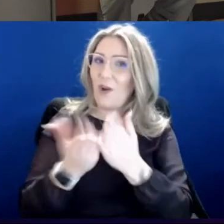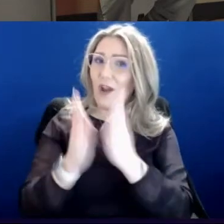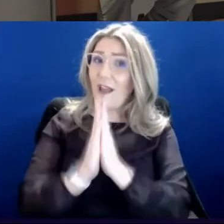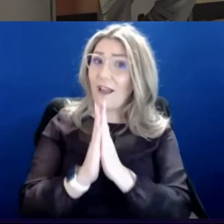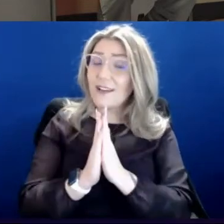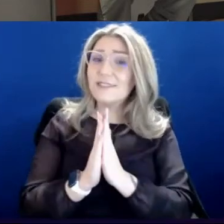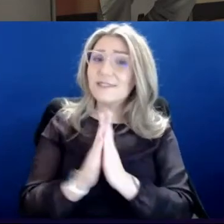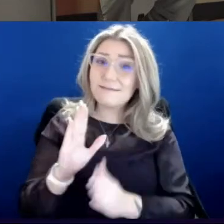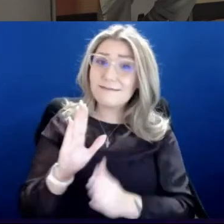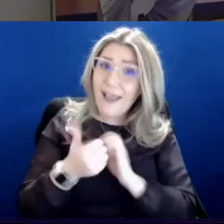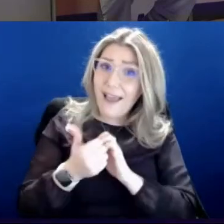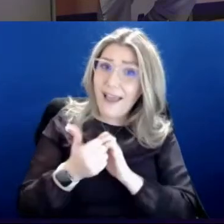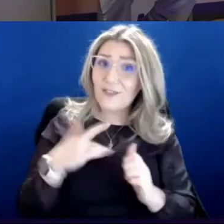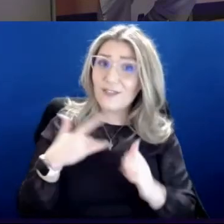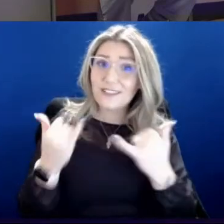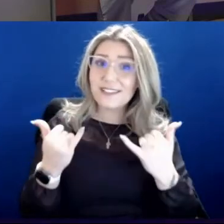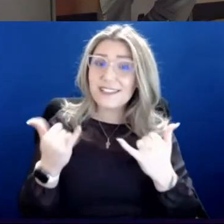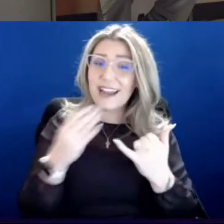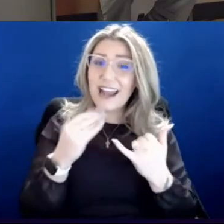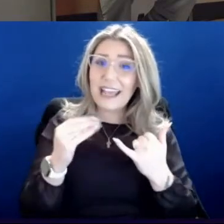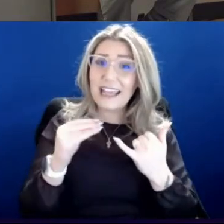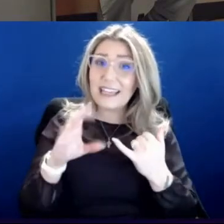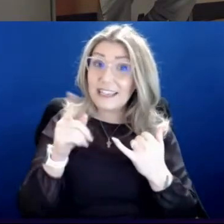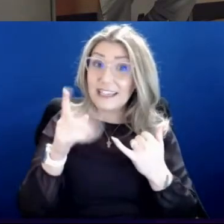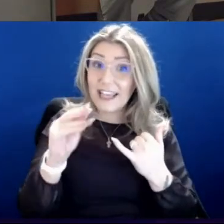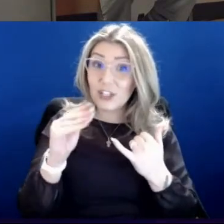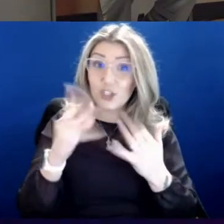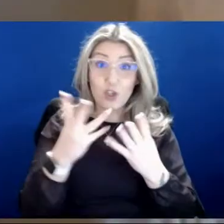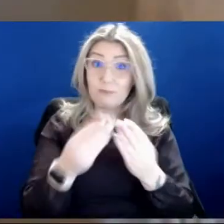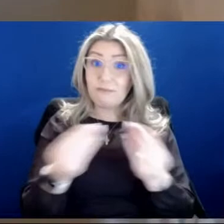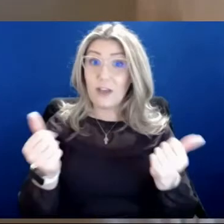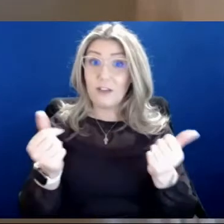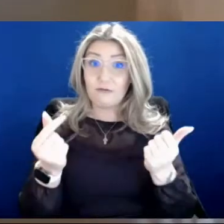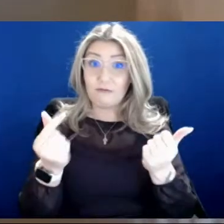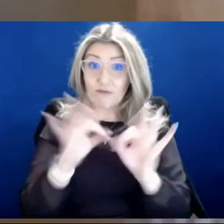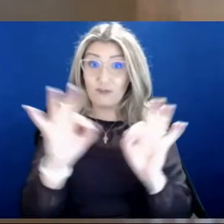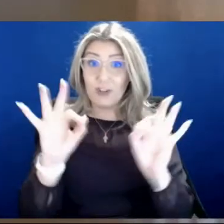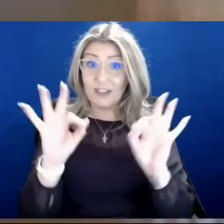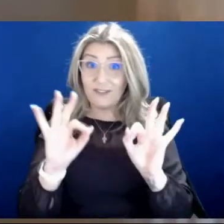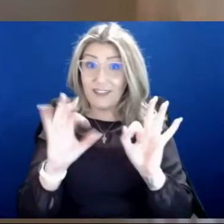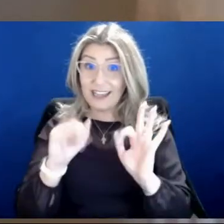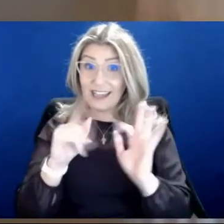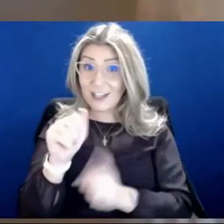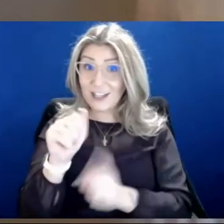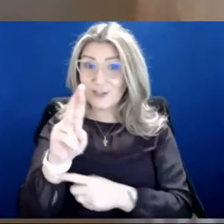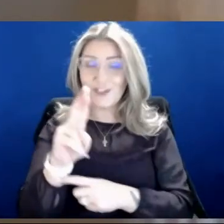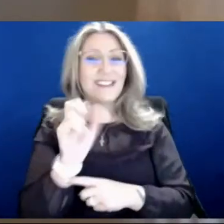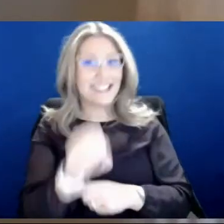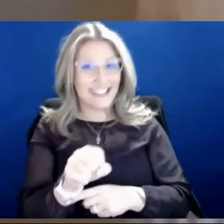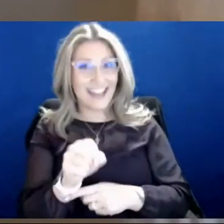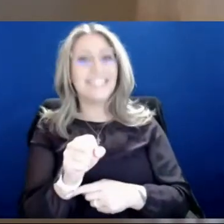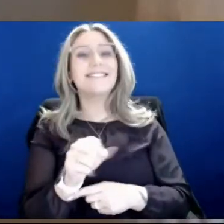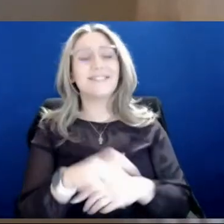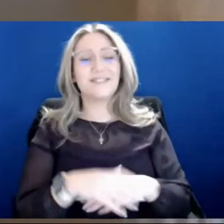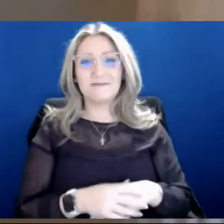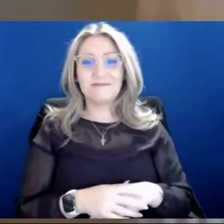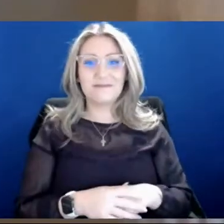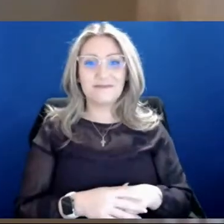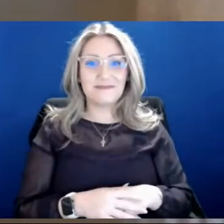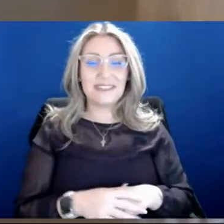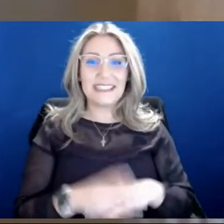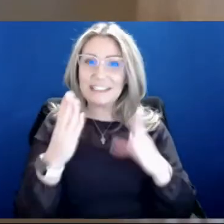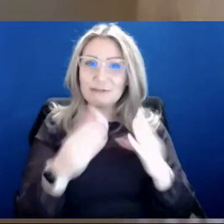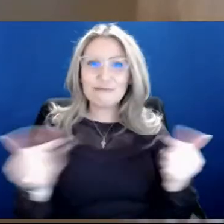feeling today? And the cancer is gone. You are cancer free, right? I am. Good morning. Good Definitely morning. gone and